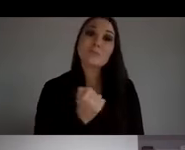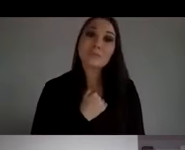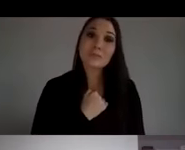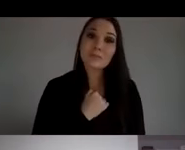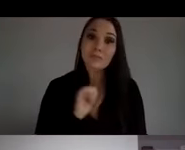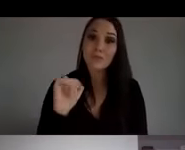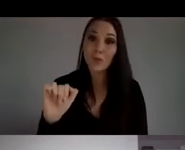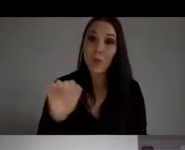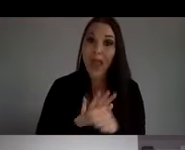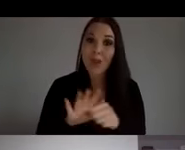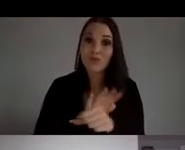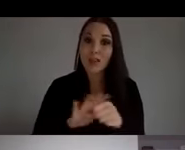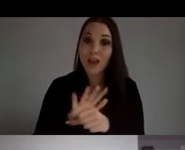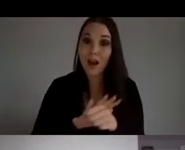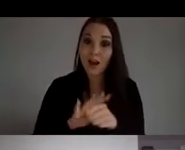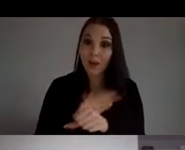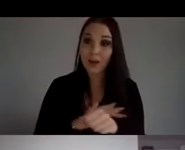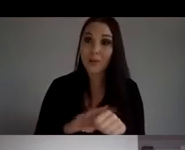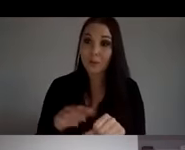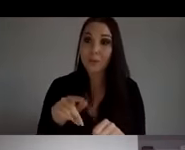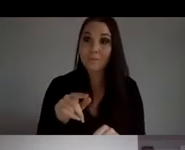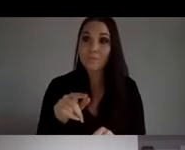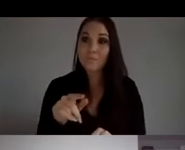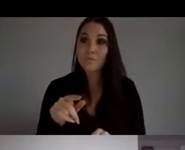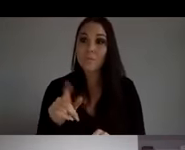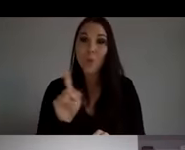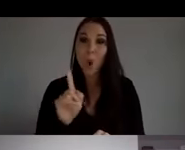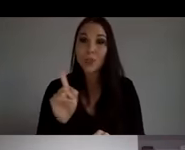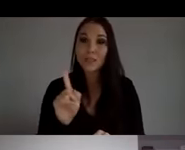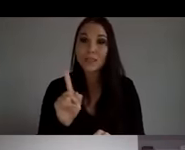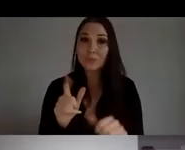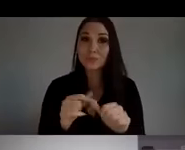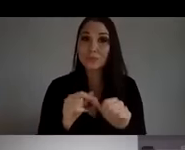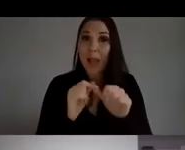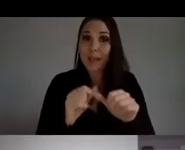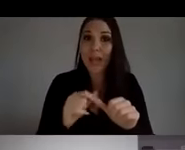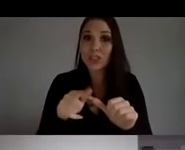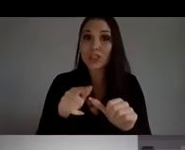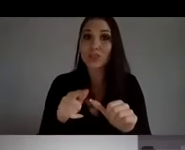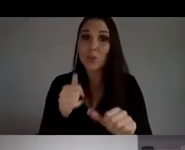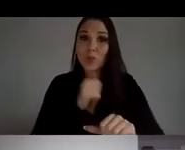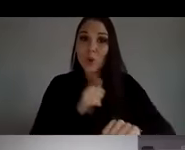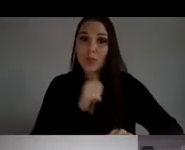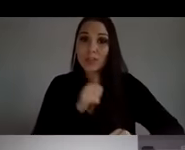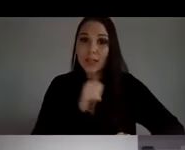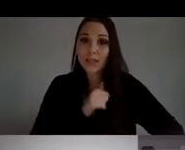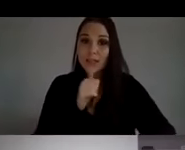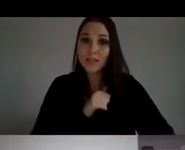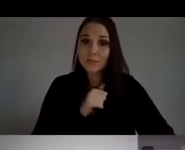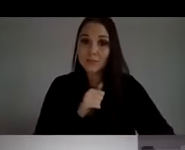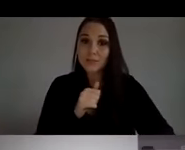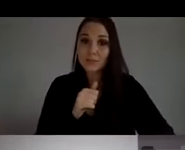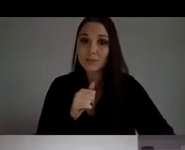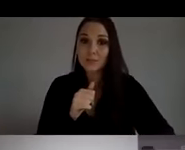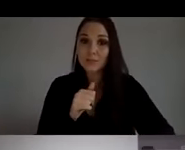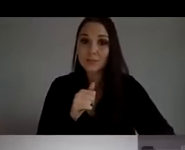around the area and the topic of GANs. What sort of applications are you using for GANs, and what applications do you think it will also